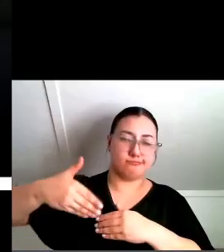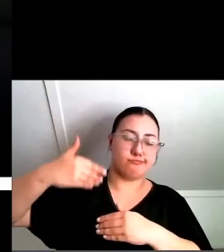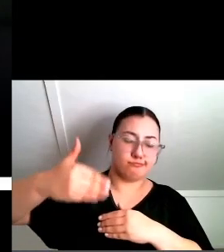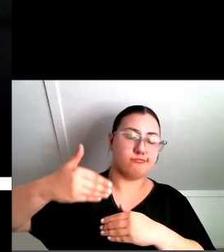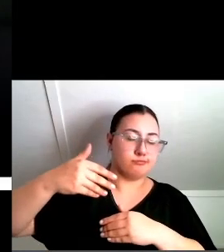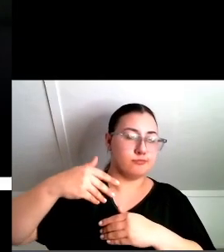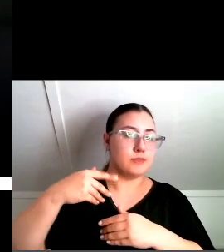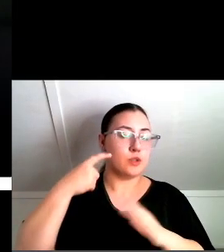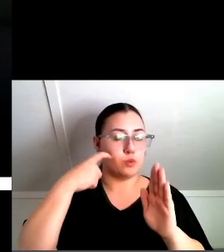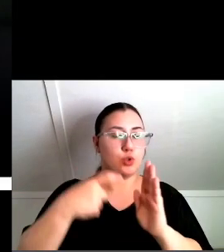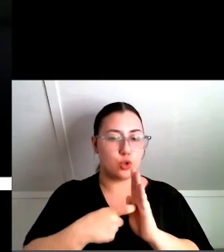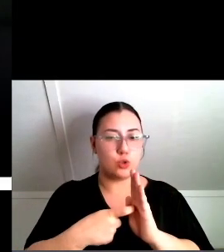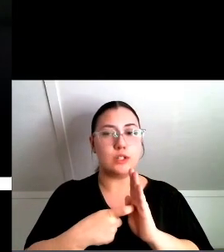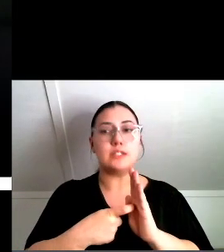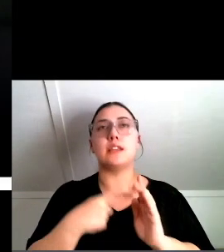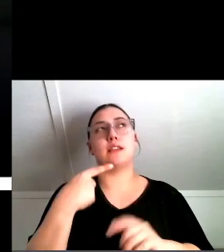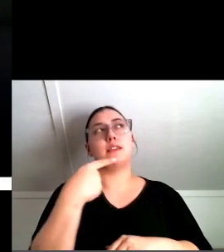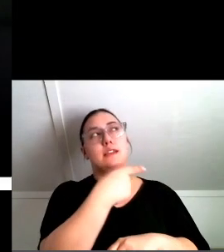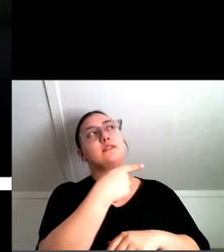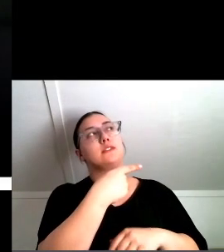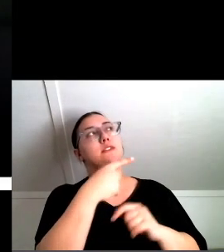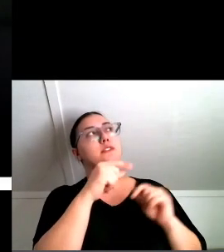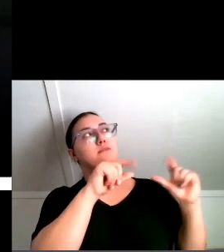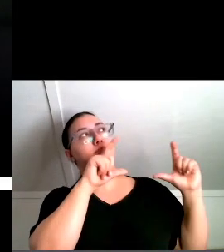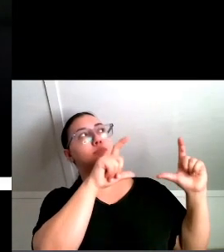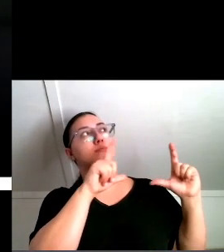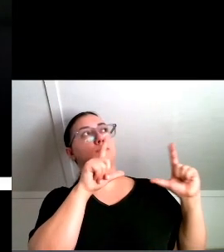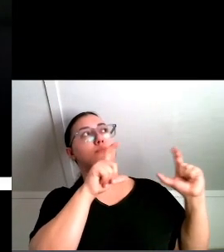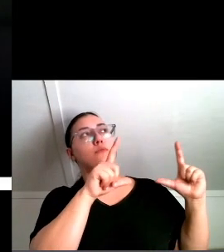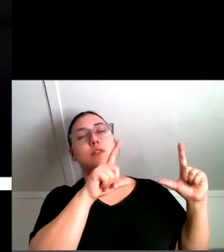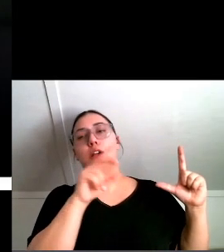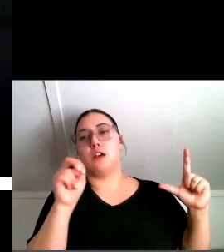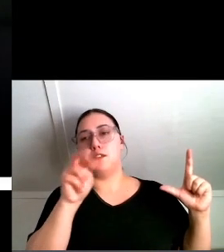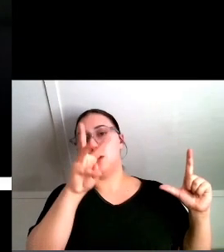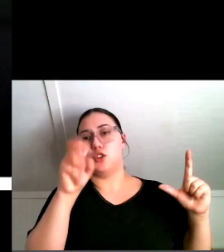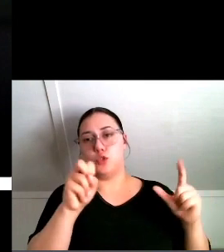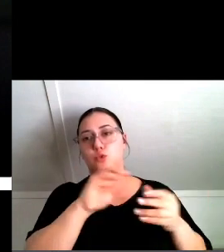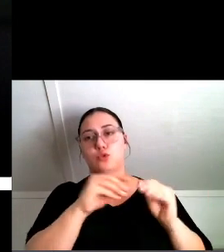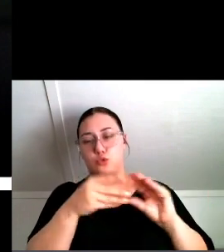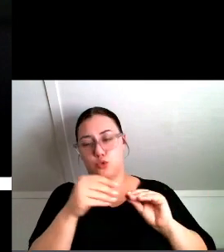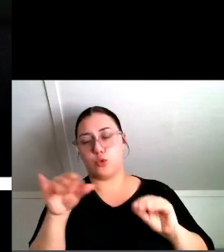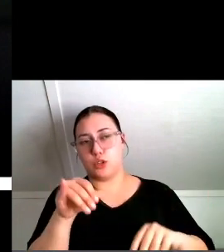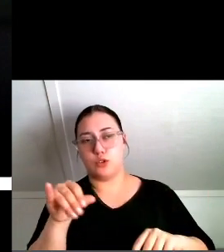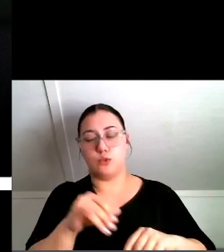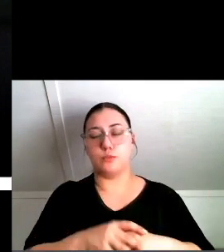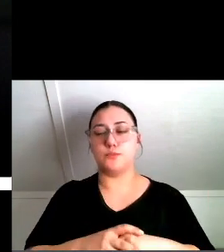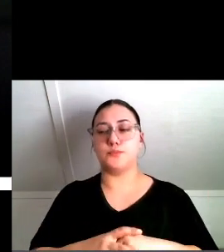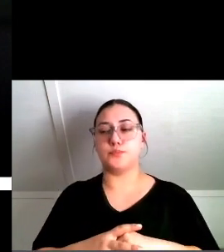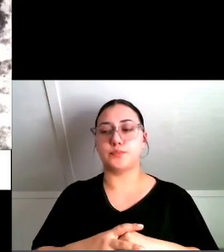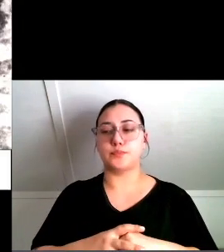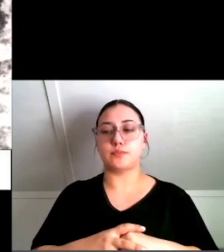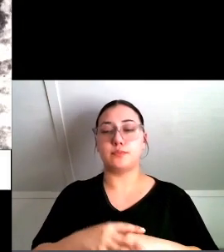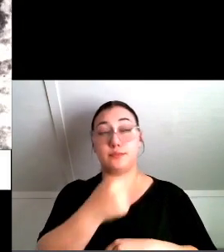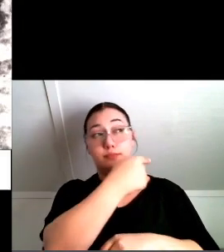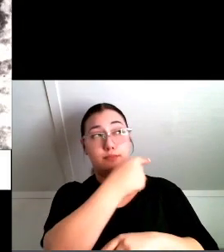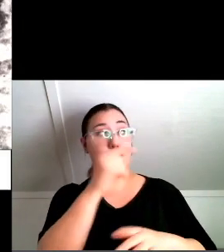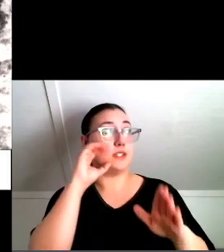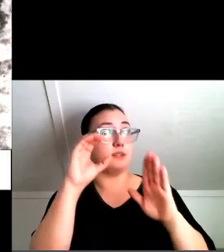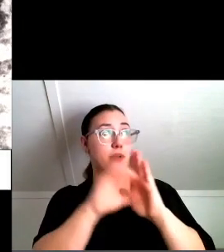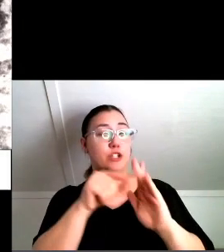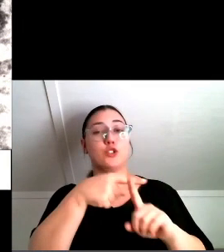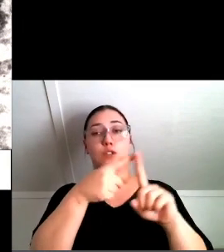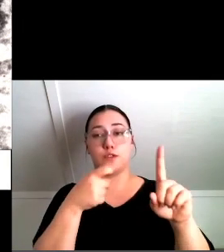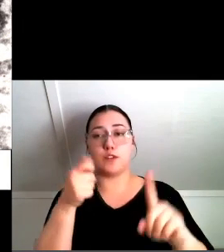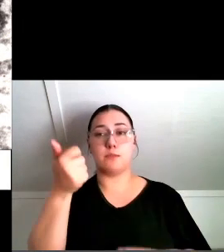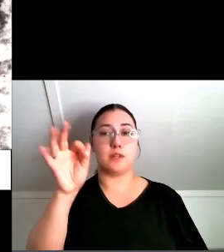story, this is on the website of the Southern Poverty Law Center. But this picture is from 1945, and the